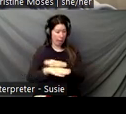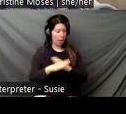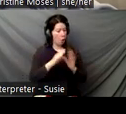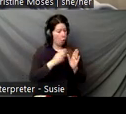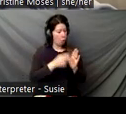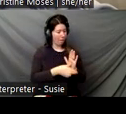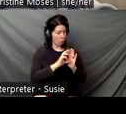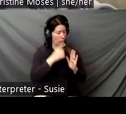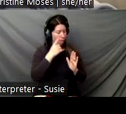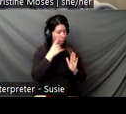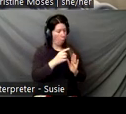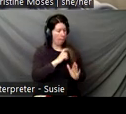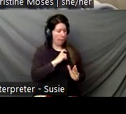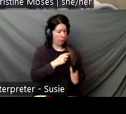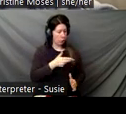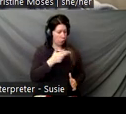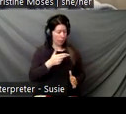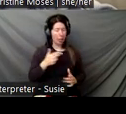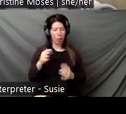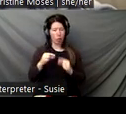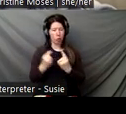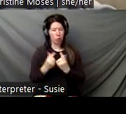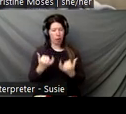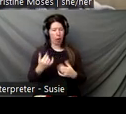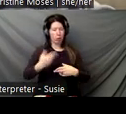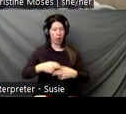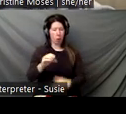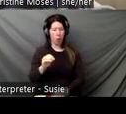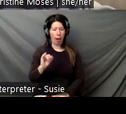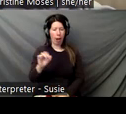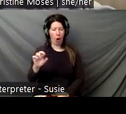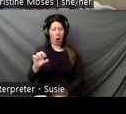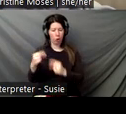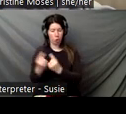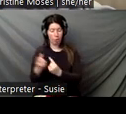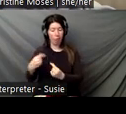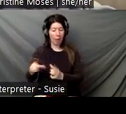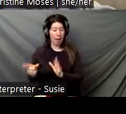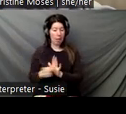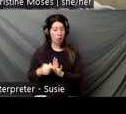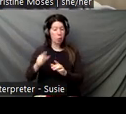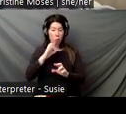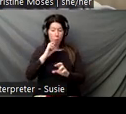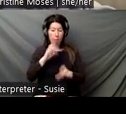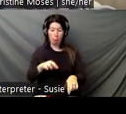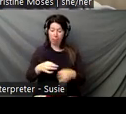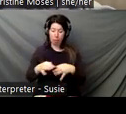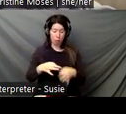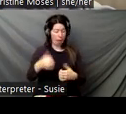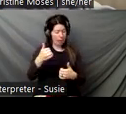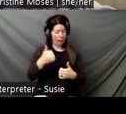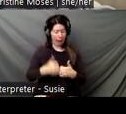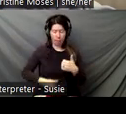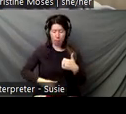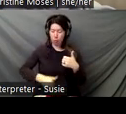then they're called, the group that's doing it now is the OIR group. And then they issue a report that describes every single one of the